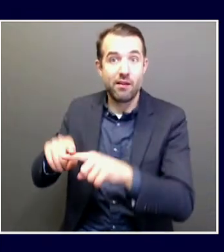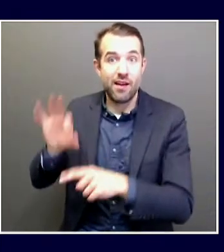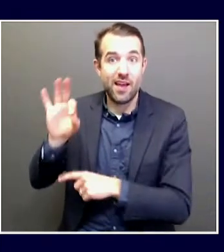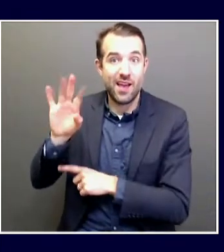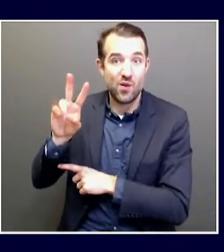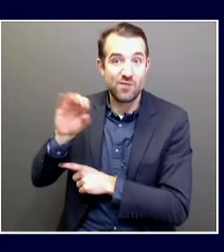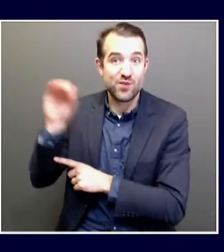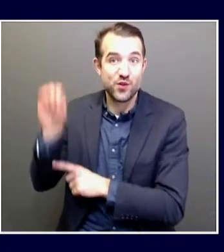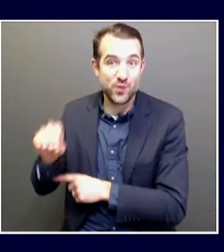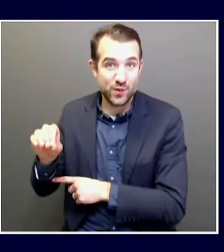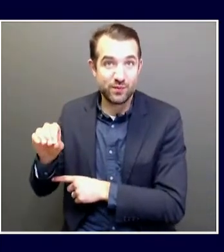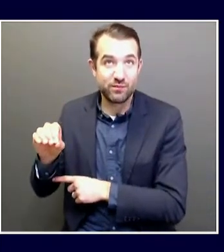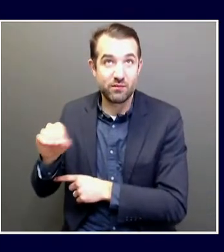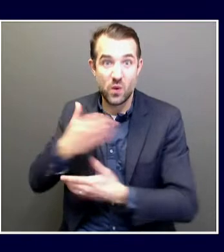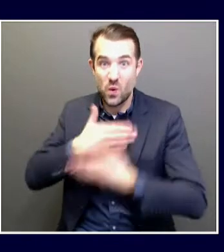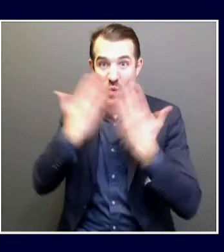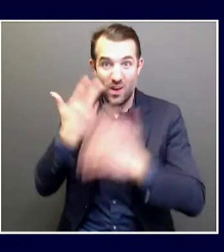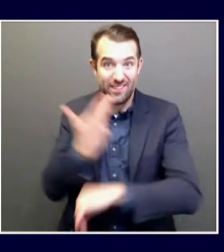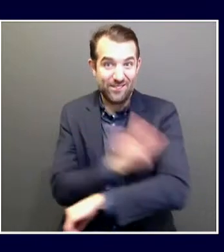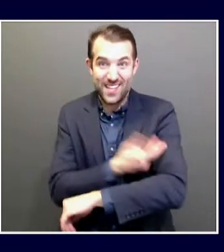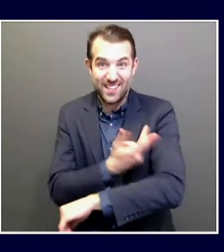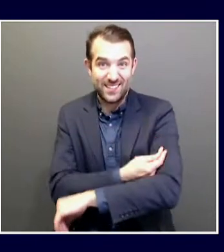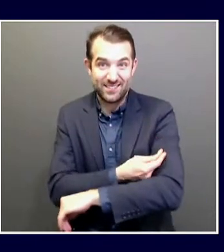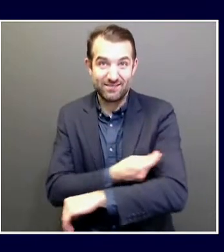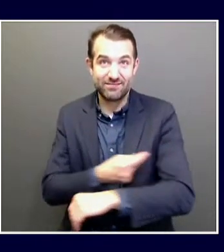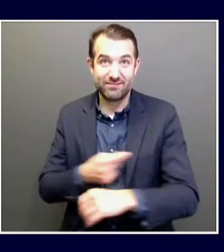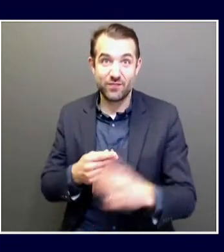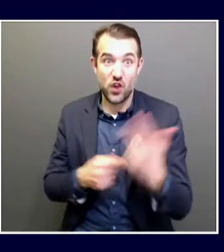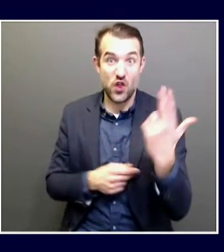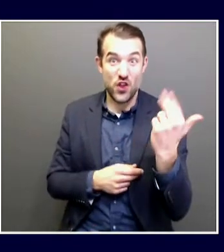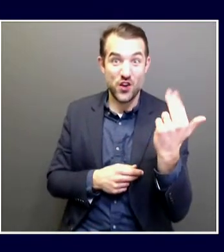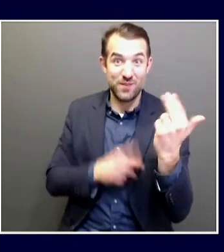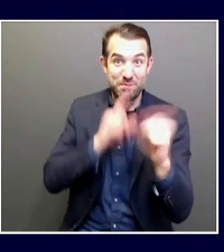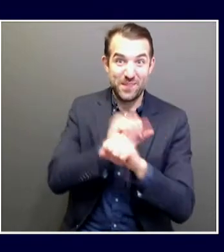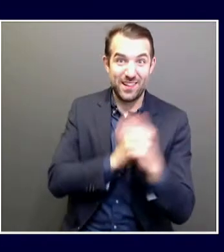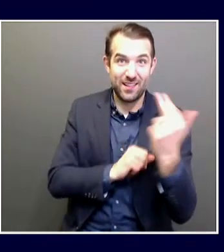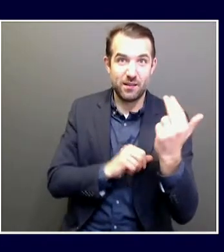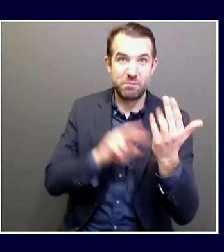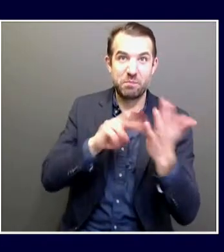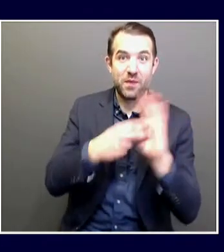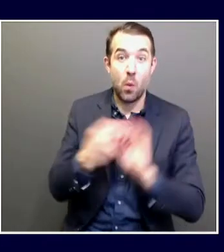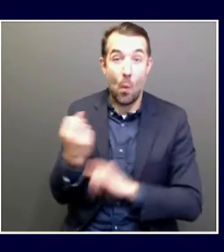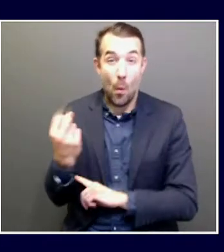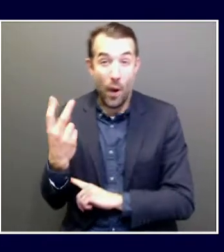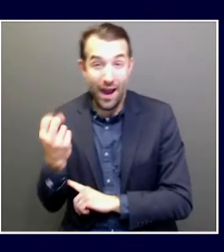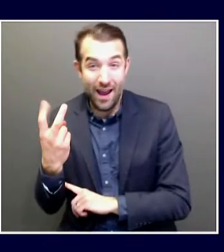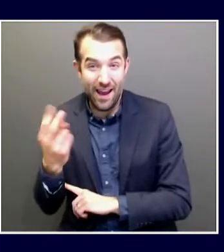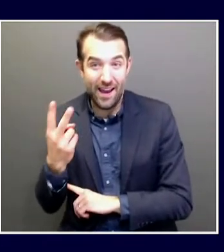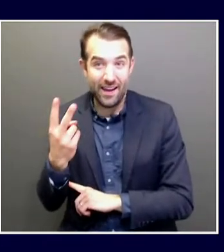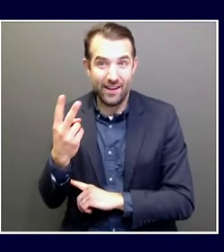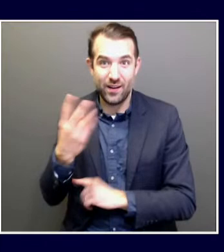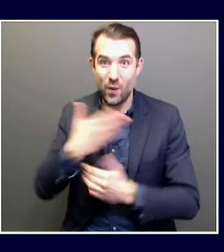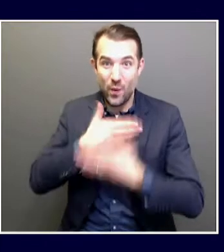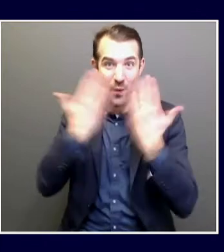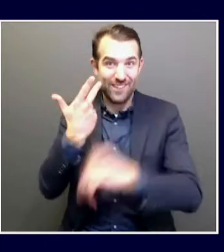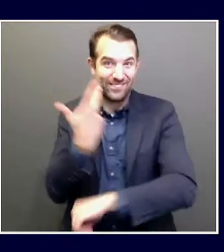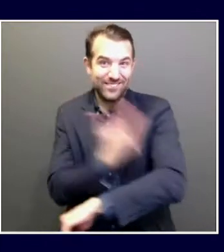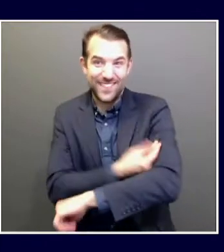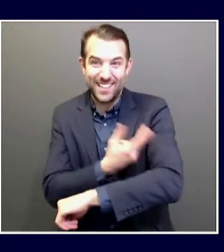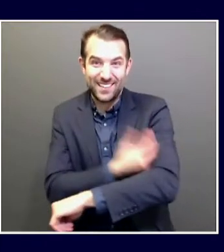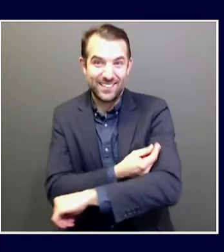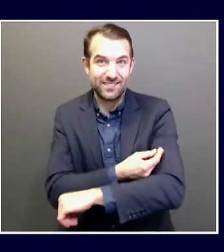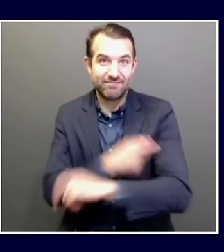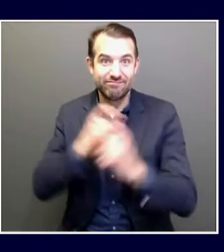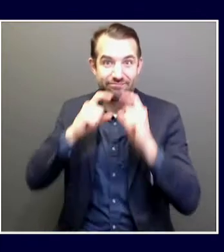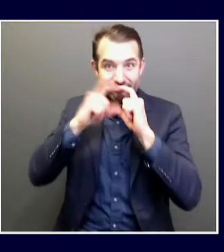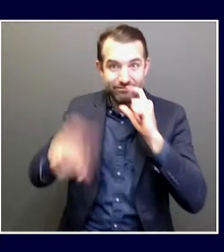unvaccinated. 12 out of the 13 patients on a ventilator are unvaccinated. This is further evidence